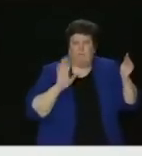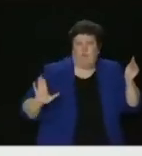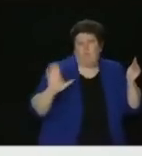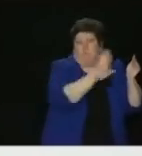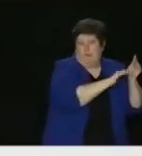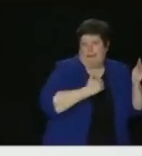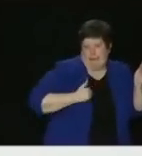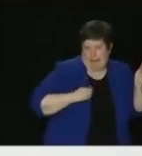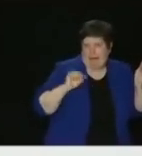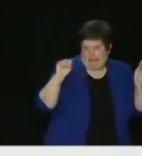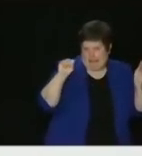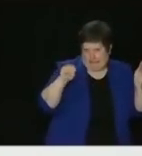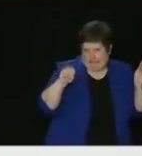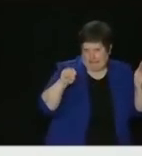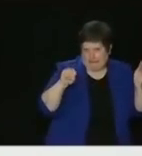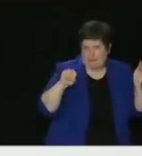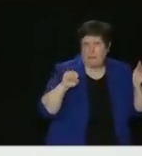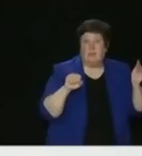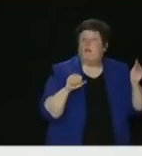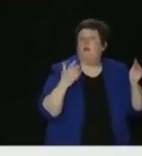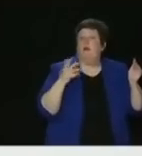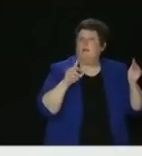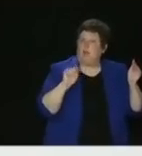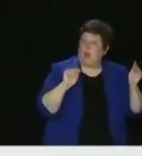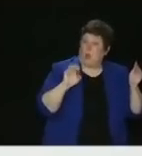but the tools that we are offering, the